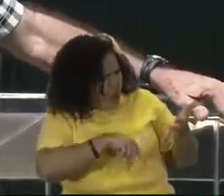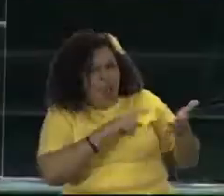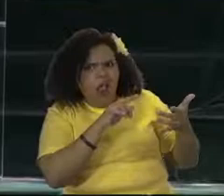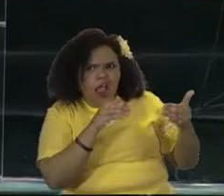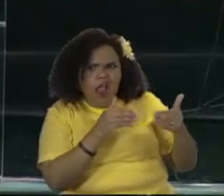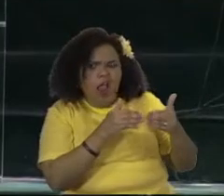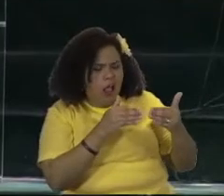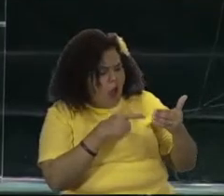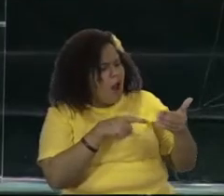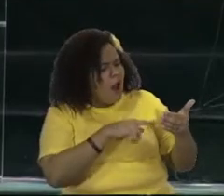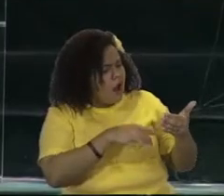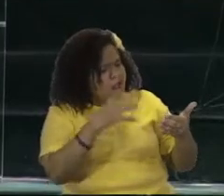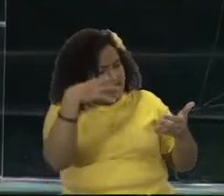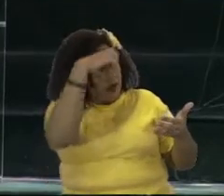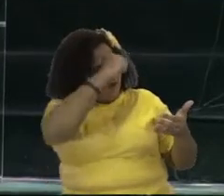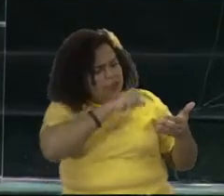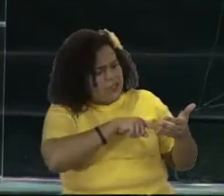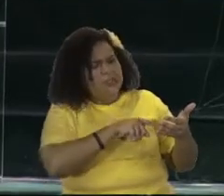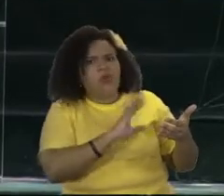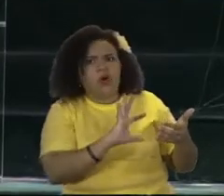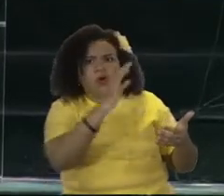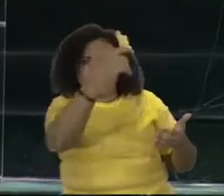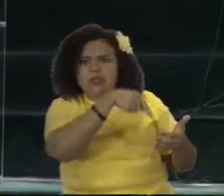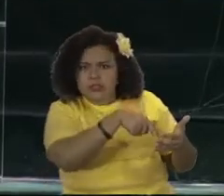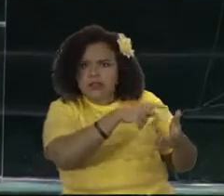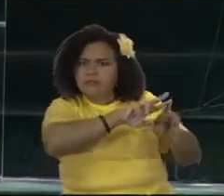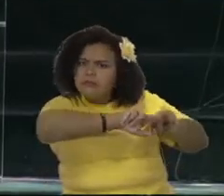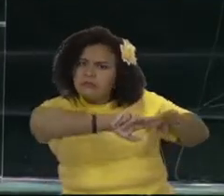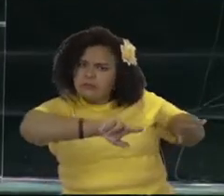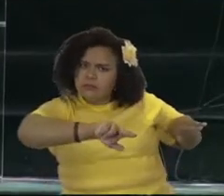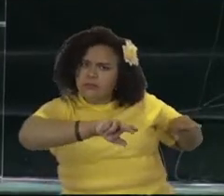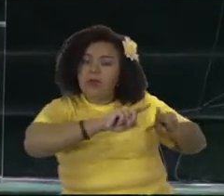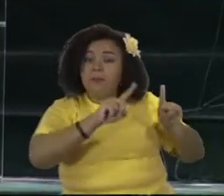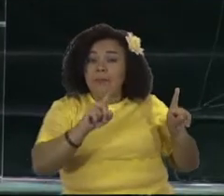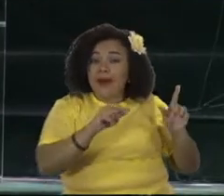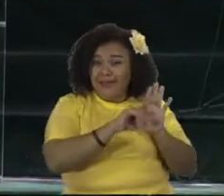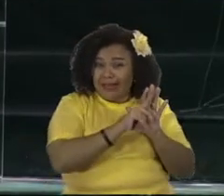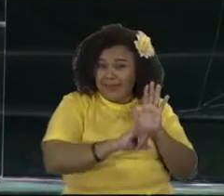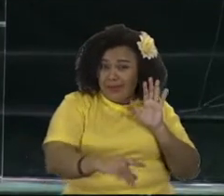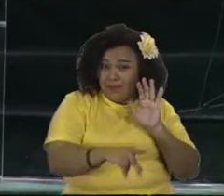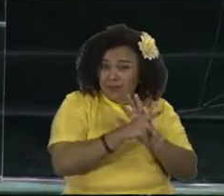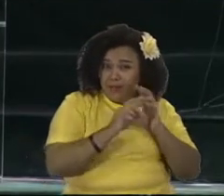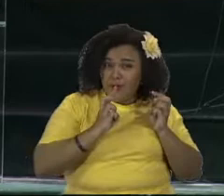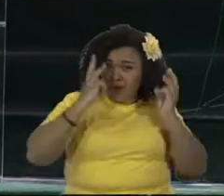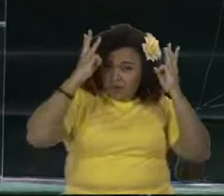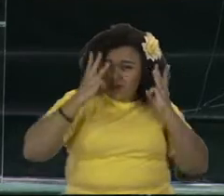throughout Jesus, the law of Moses, it is not to us anymore.